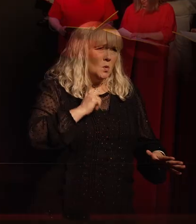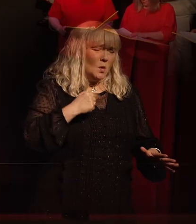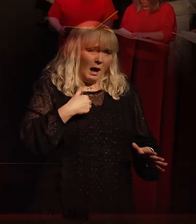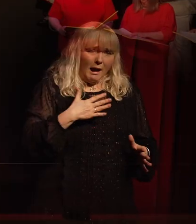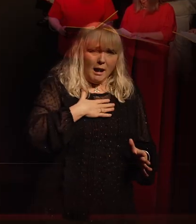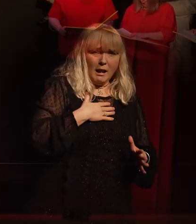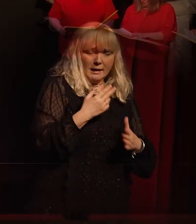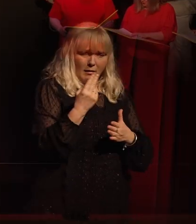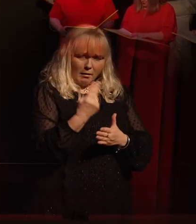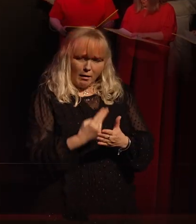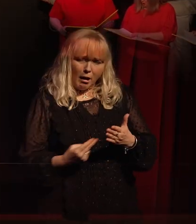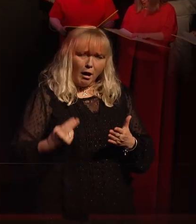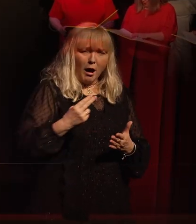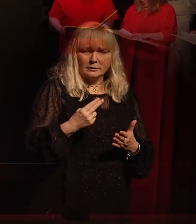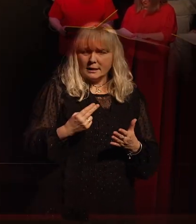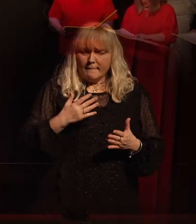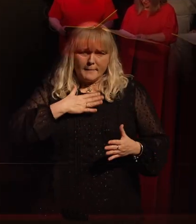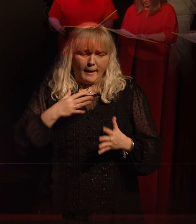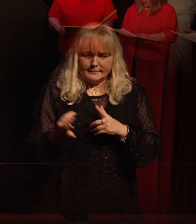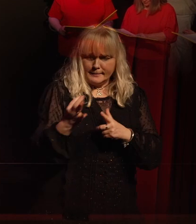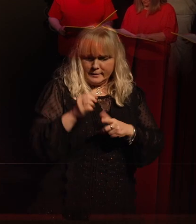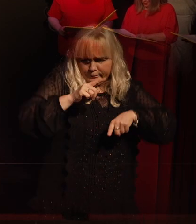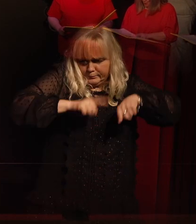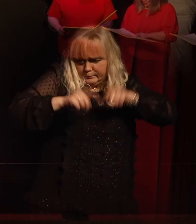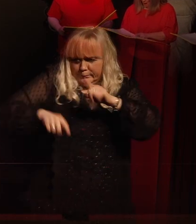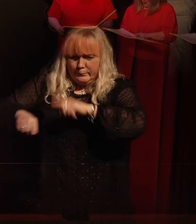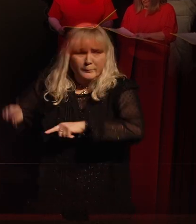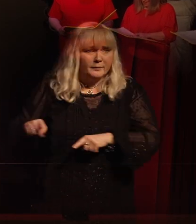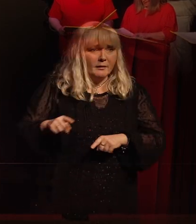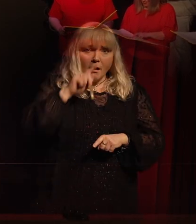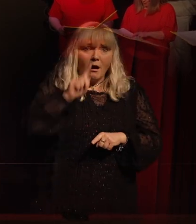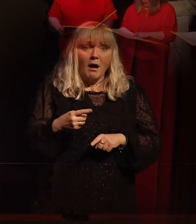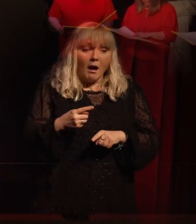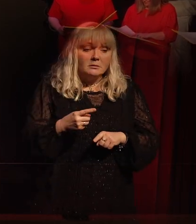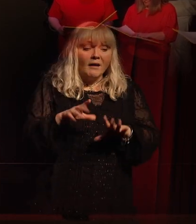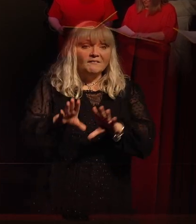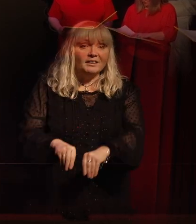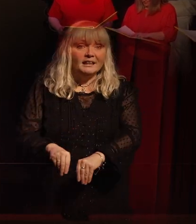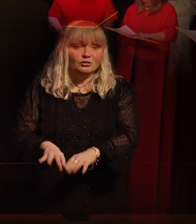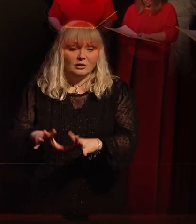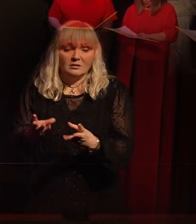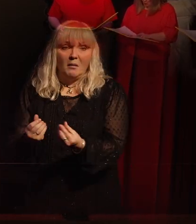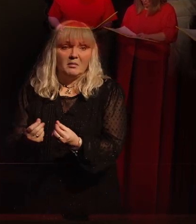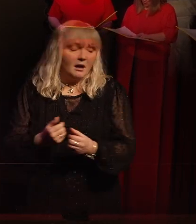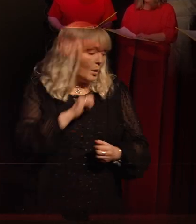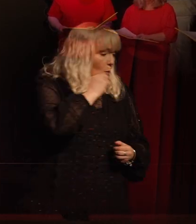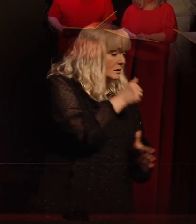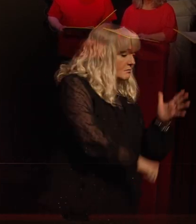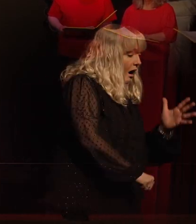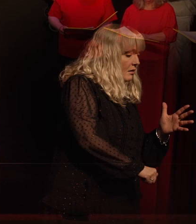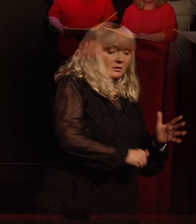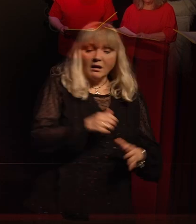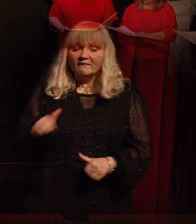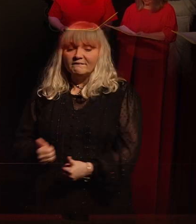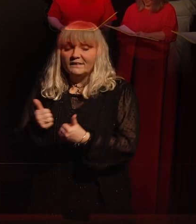artist. Projects are all half started. Why my crafty master seems to grow. Now